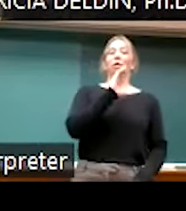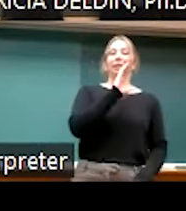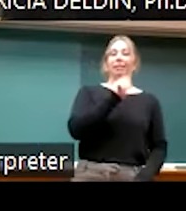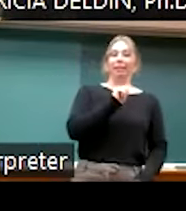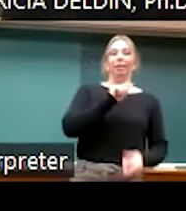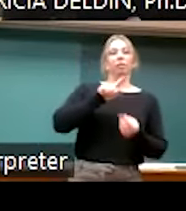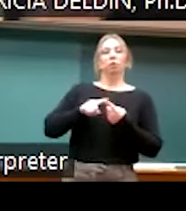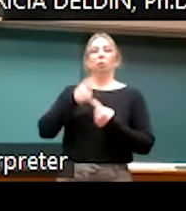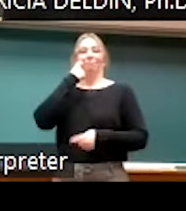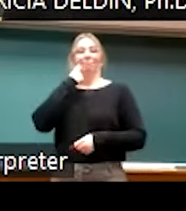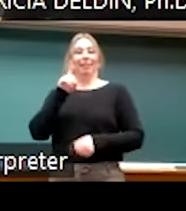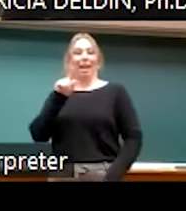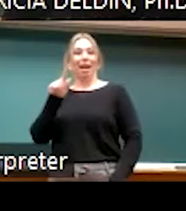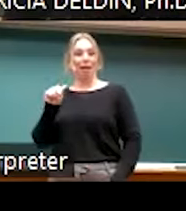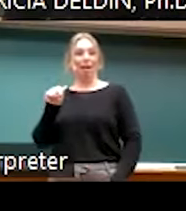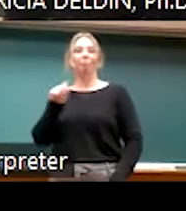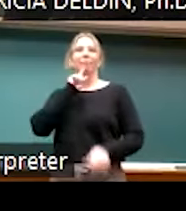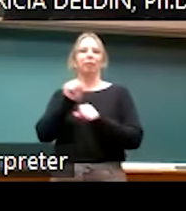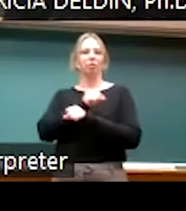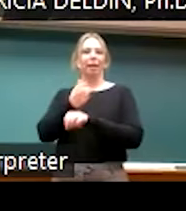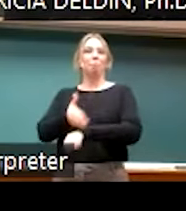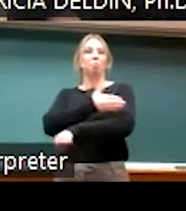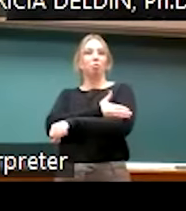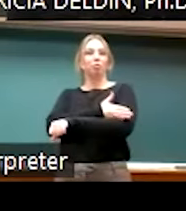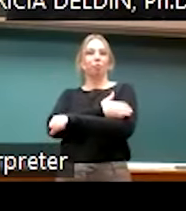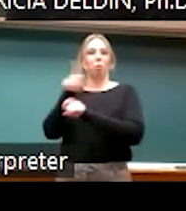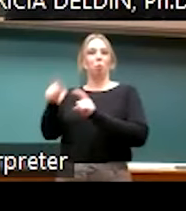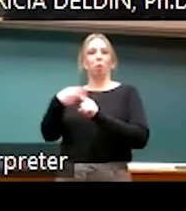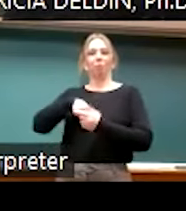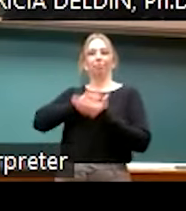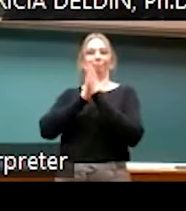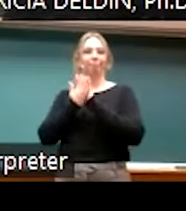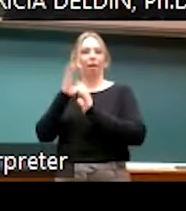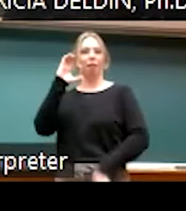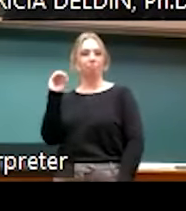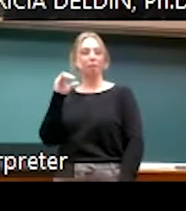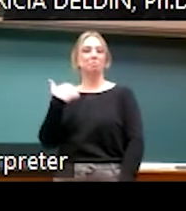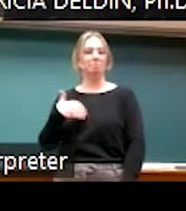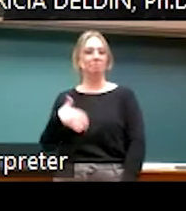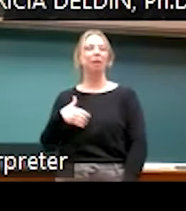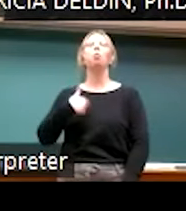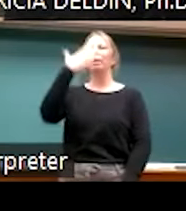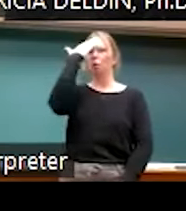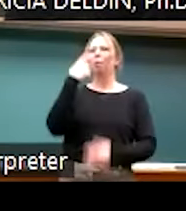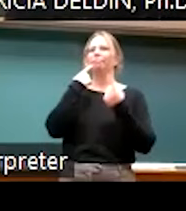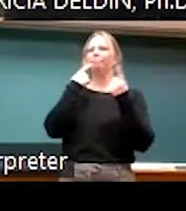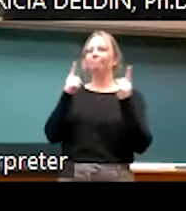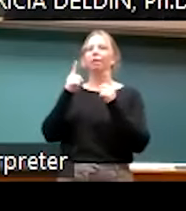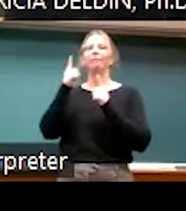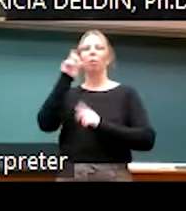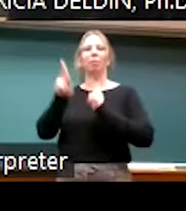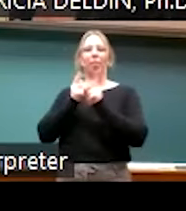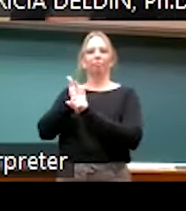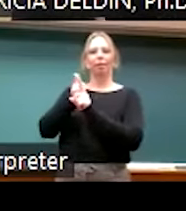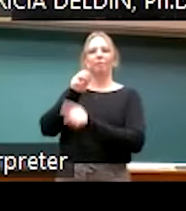it actually improved when we were in the company. Now, since we know that it works best with people with moderate to severe illness, we want to know how it